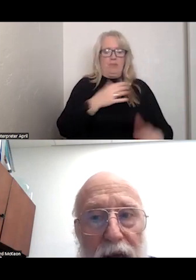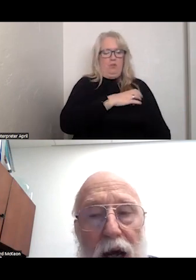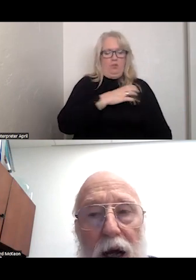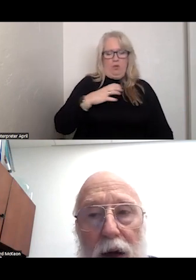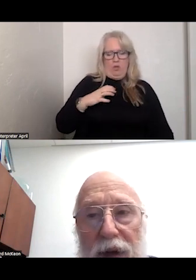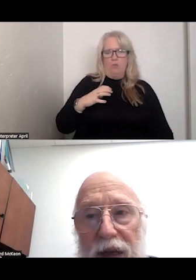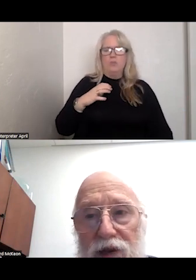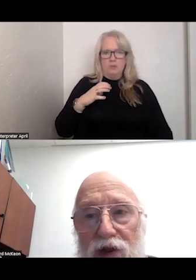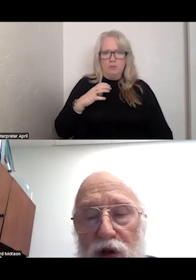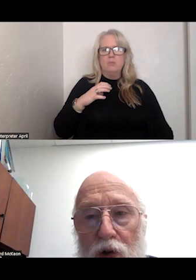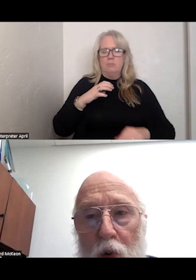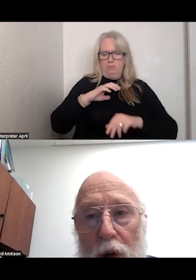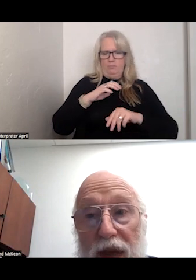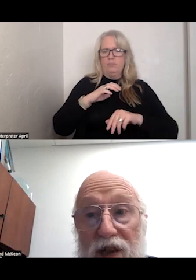that